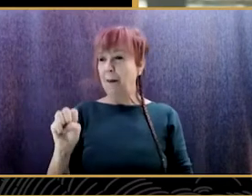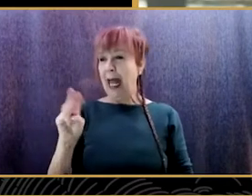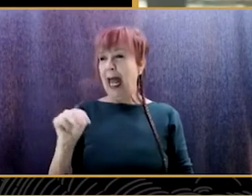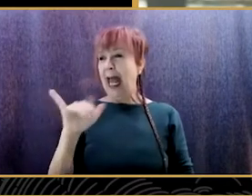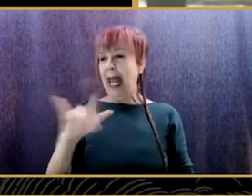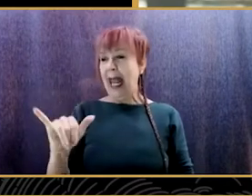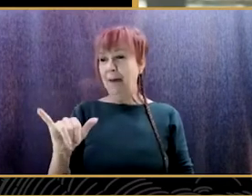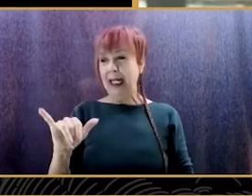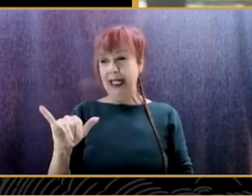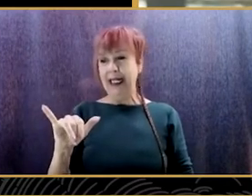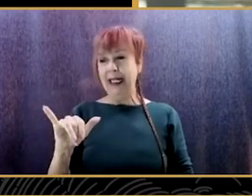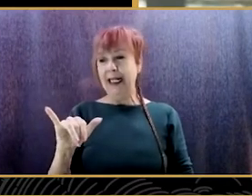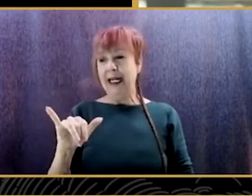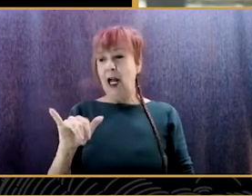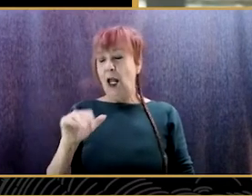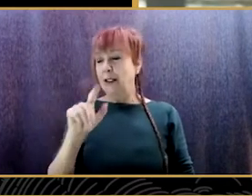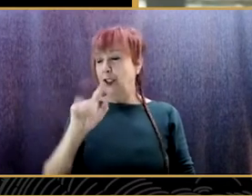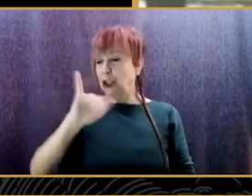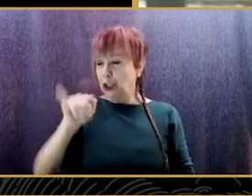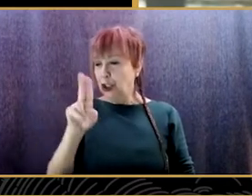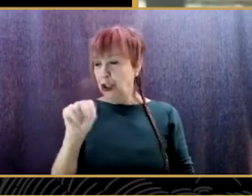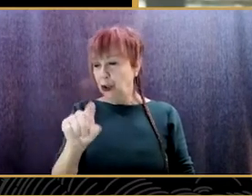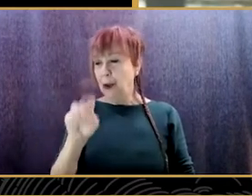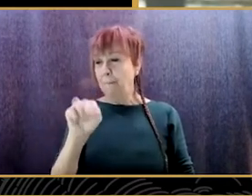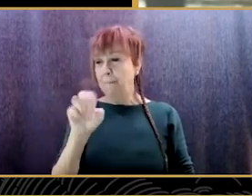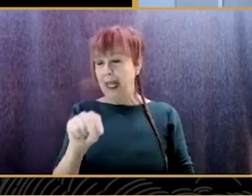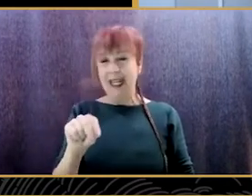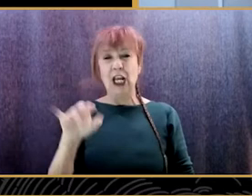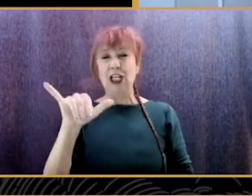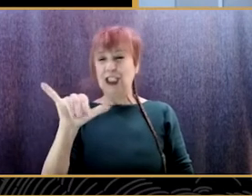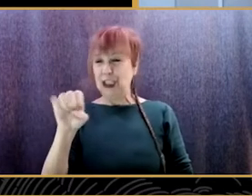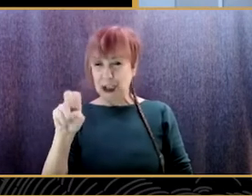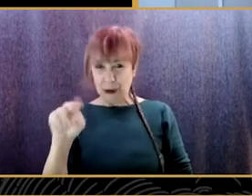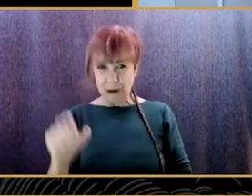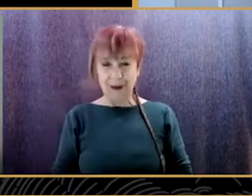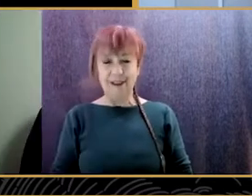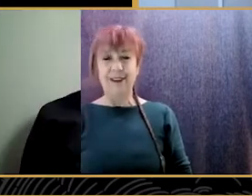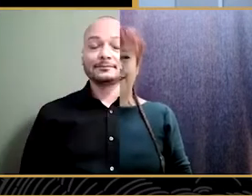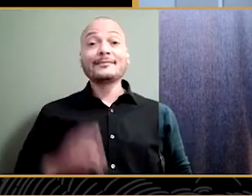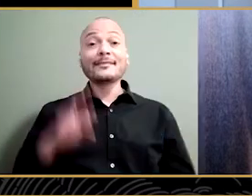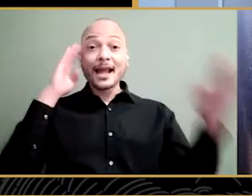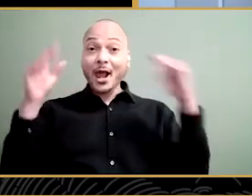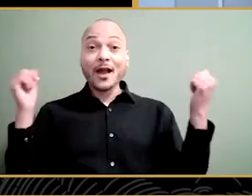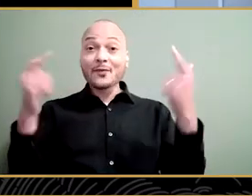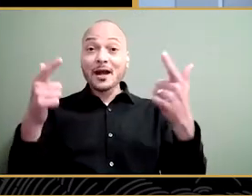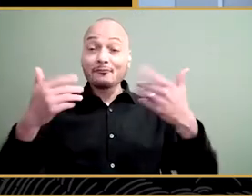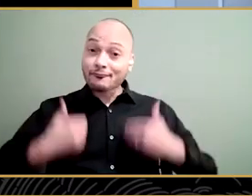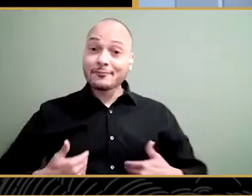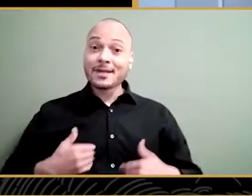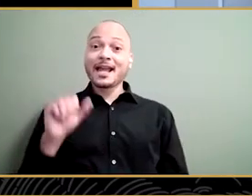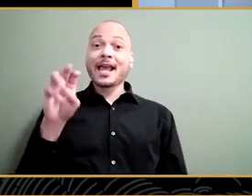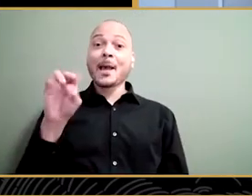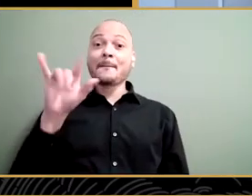a member of the 2017 Fellows class, who will introduce this year's winners. Hello, everyone. My name is Emily